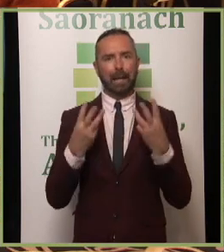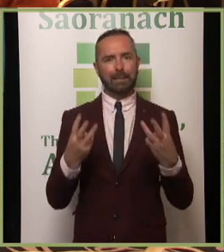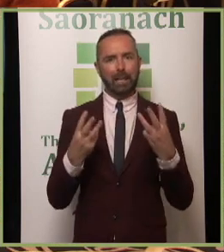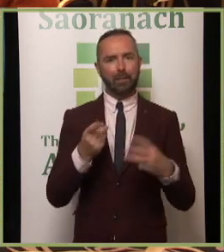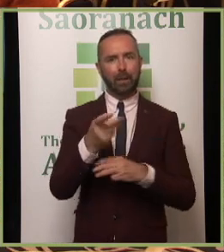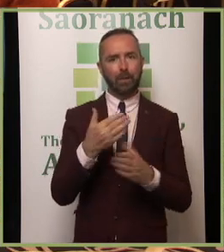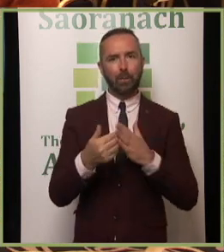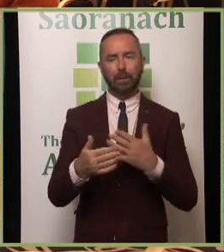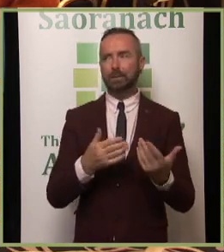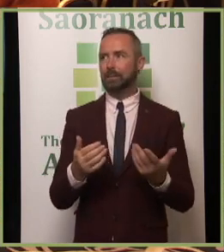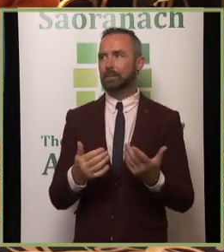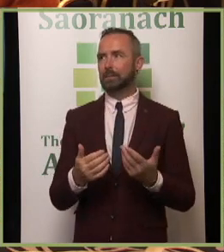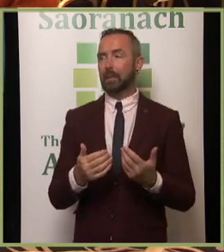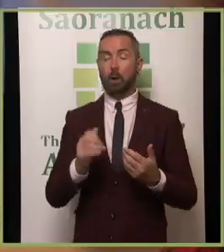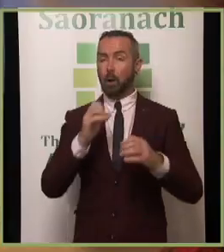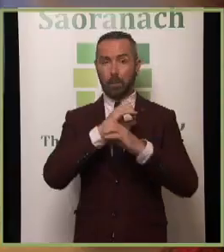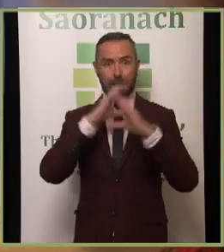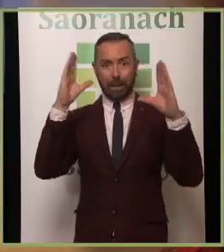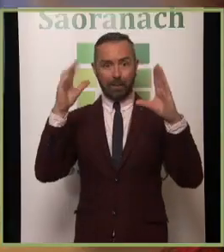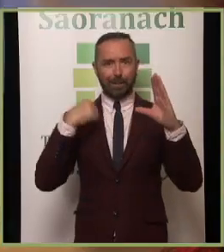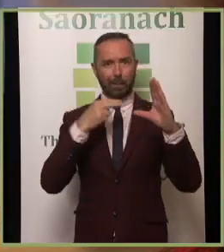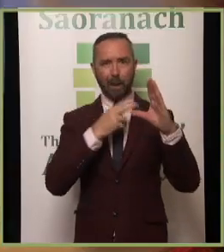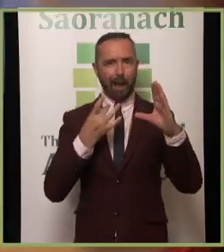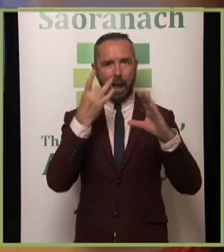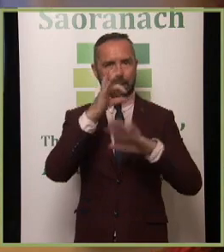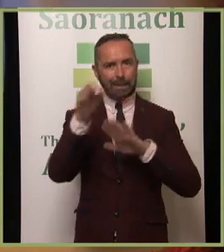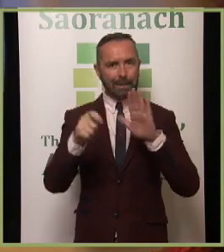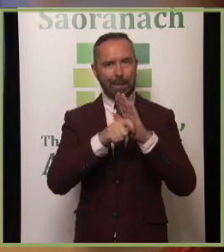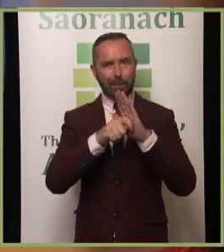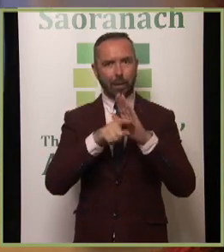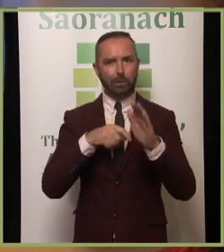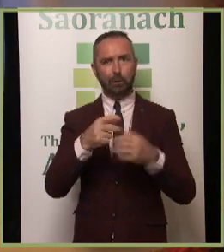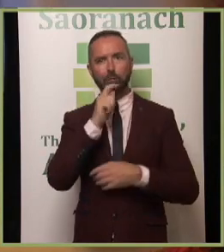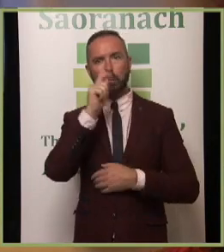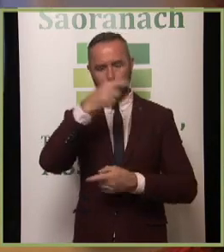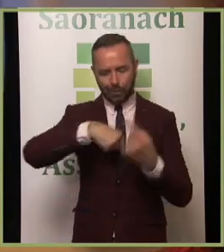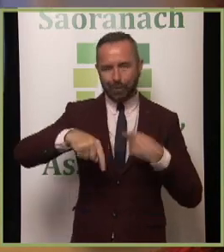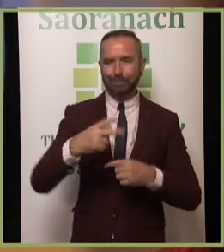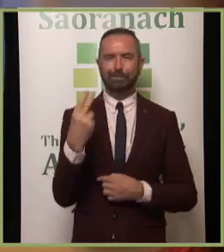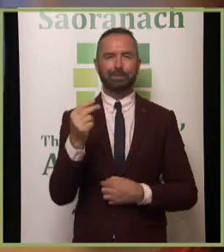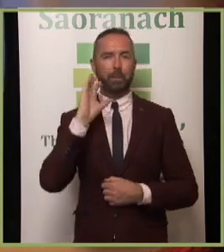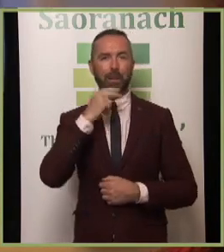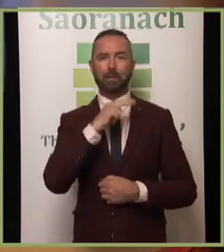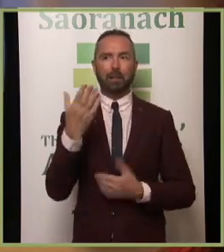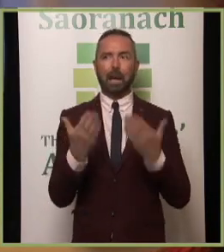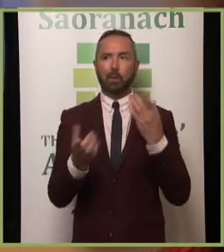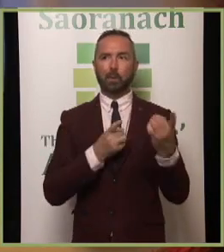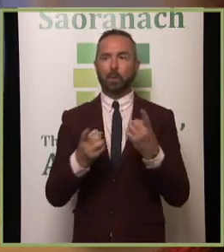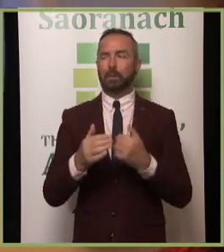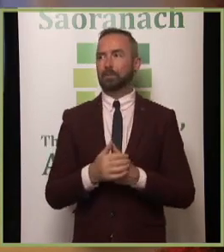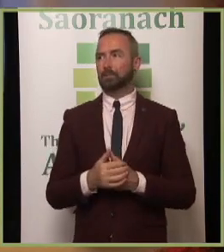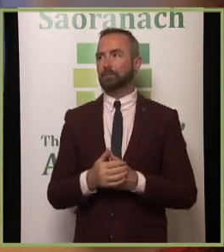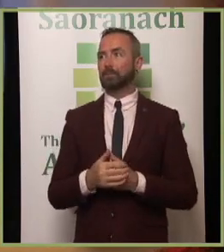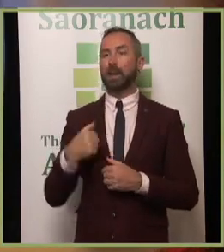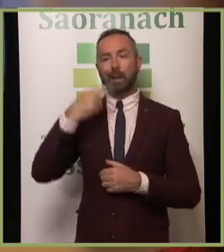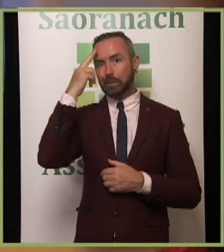I mean, to be clear, I'm not asking the Taoiseach to report to the Citizens' Assembly because that's not how this works, and I